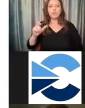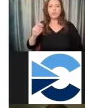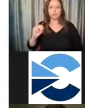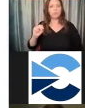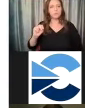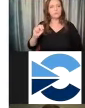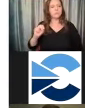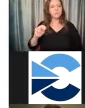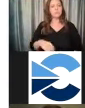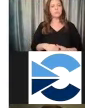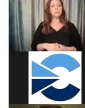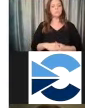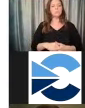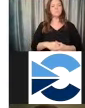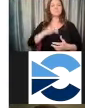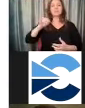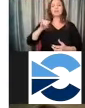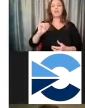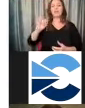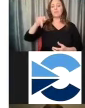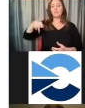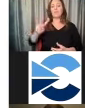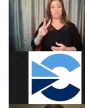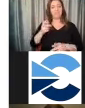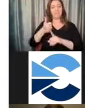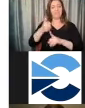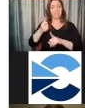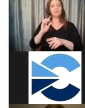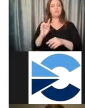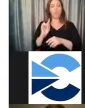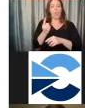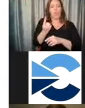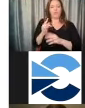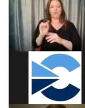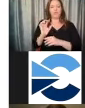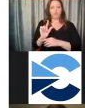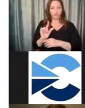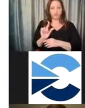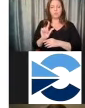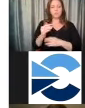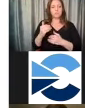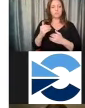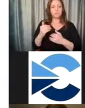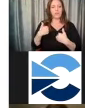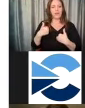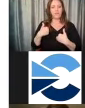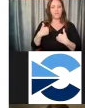In our review, the JIPV was also one of the only tools that contained